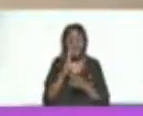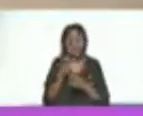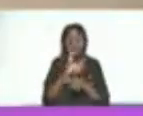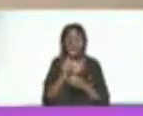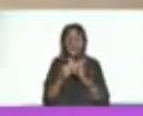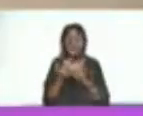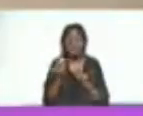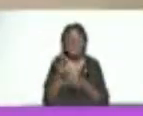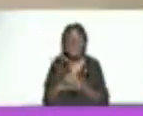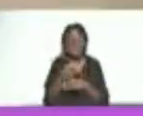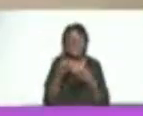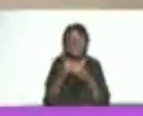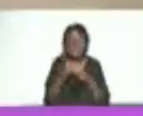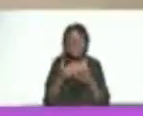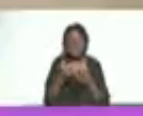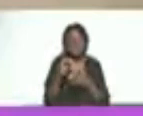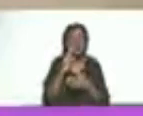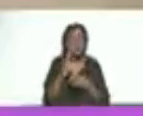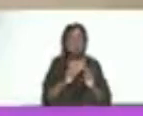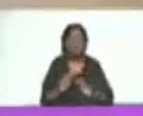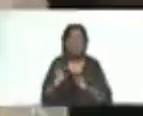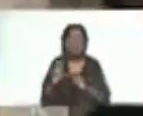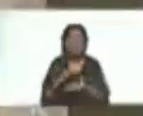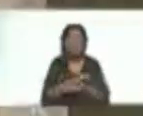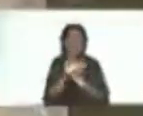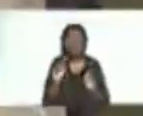funeral, celebrating her life on Saturday.